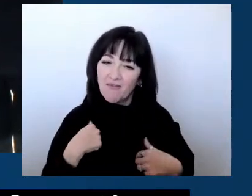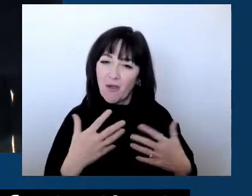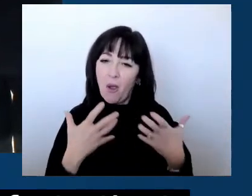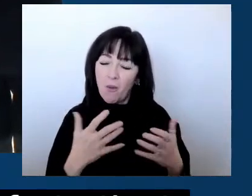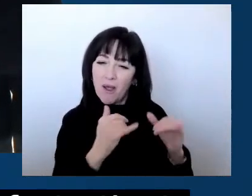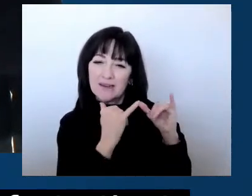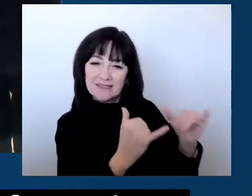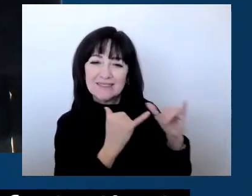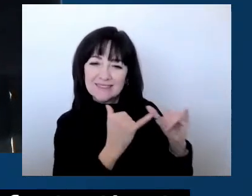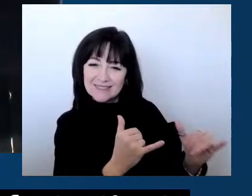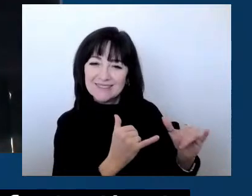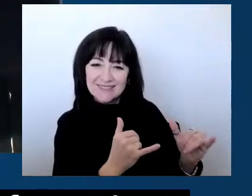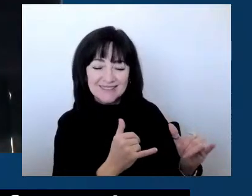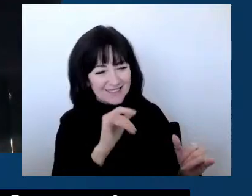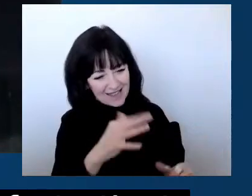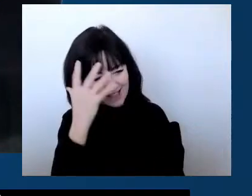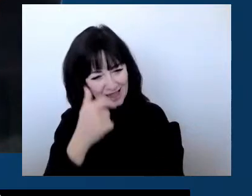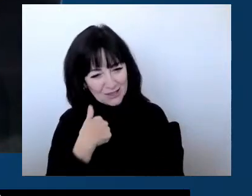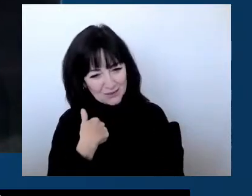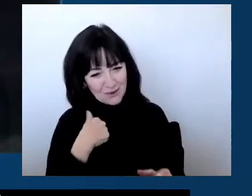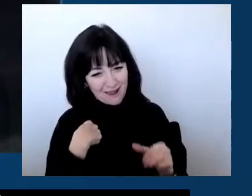That's why I keep stealing your staff. They're so good.